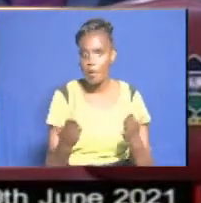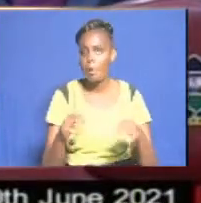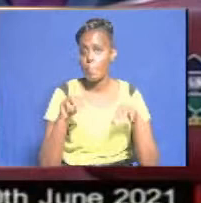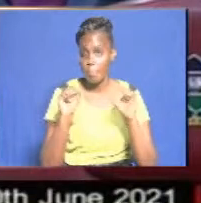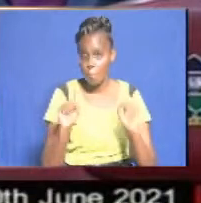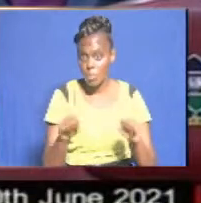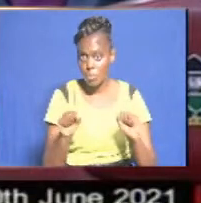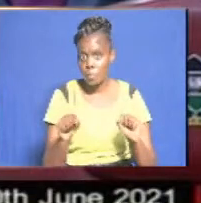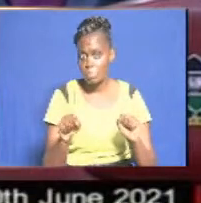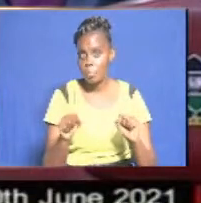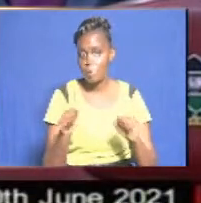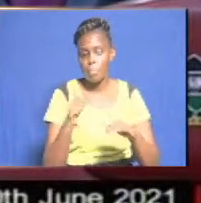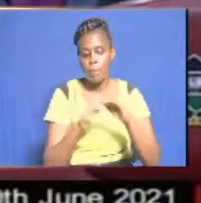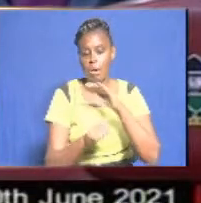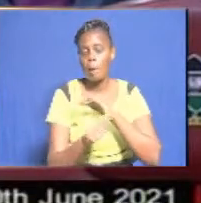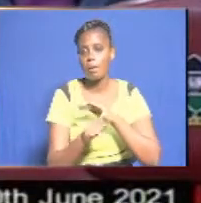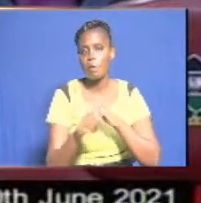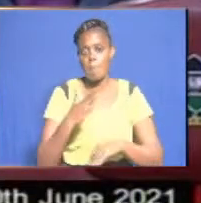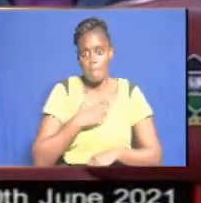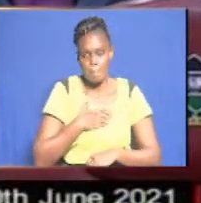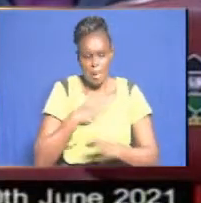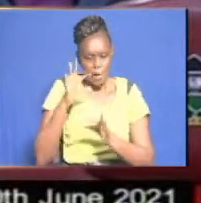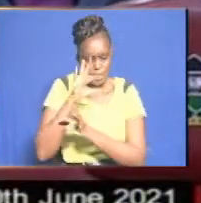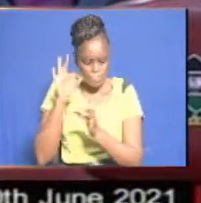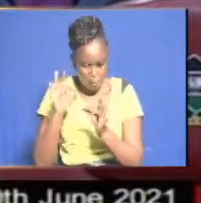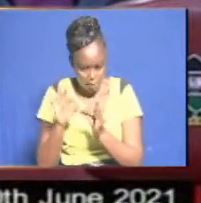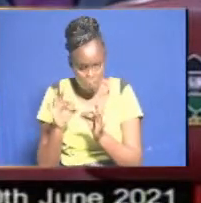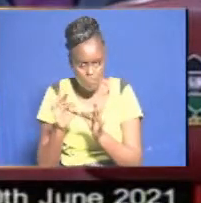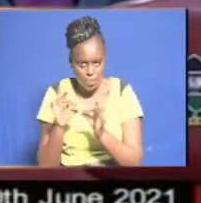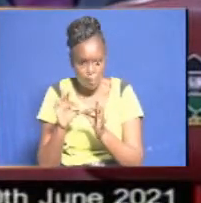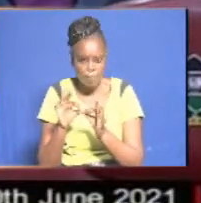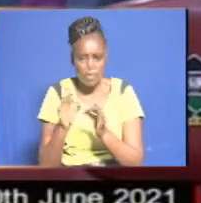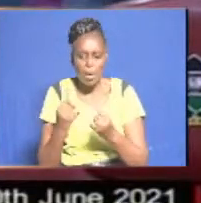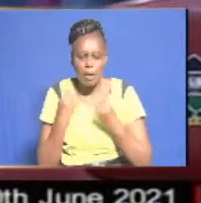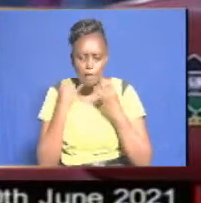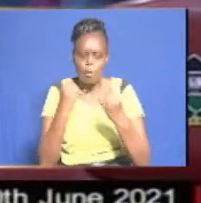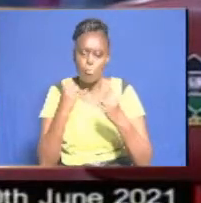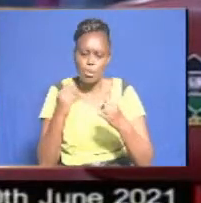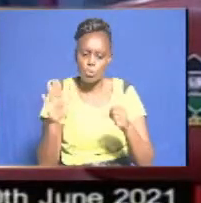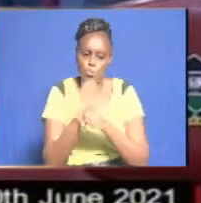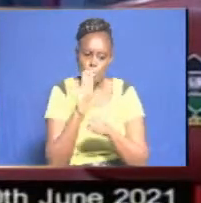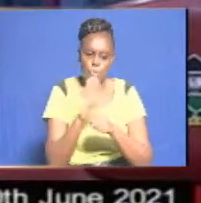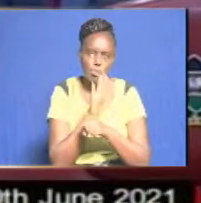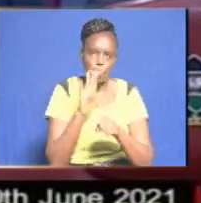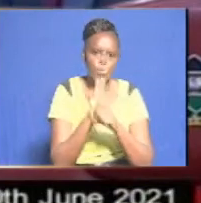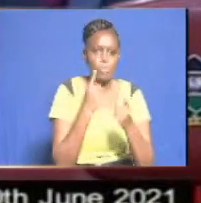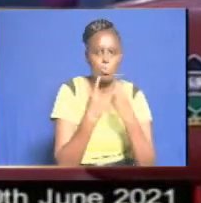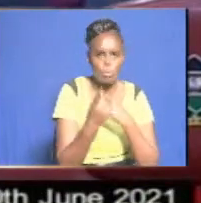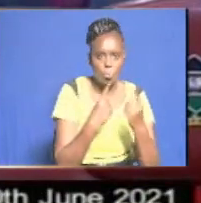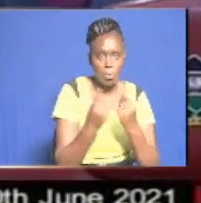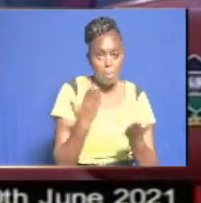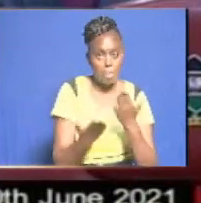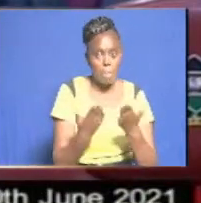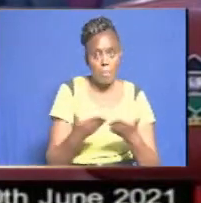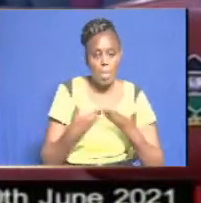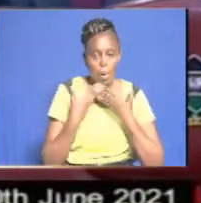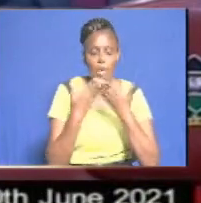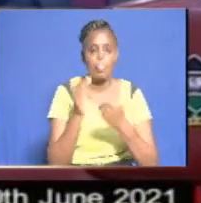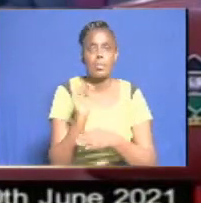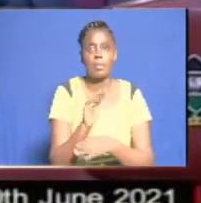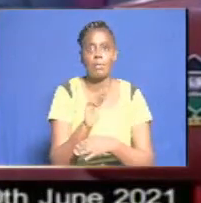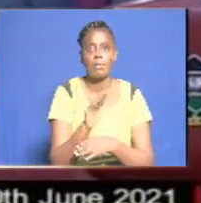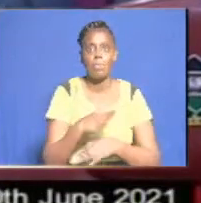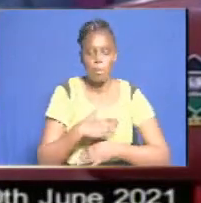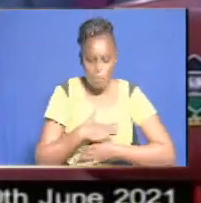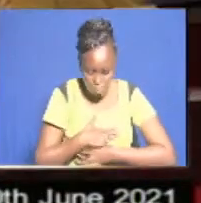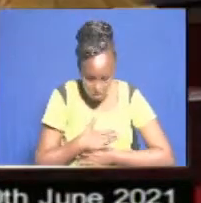If it could be covered also, because mine was specific and I gave out all the details. So if they could address us, probably they are responding to this, I would appreciate